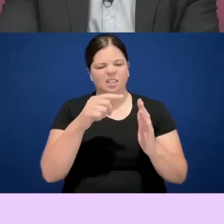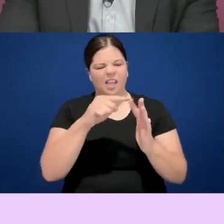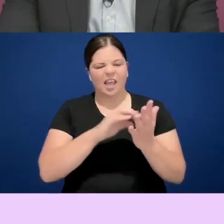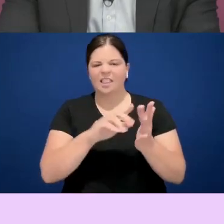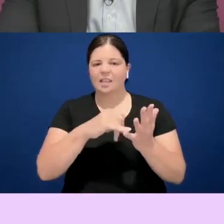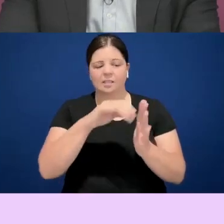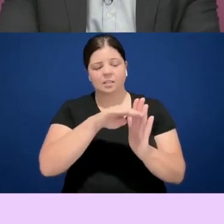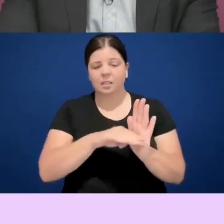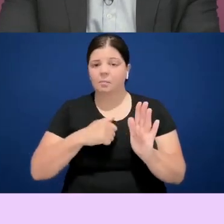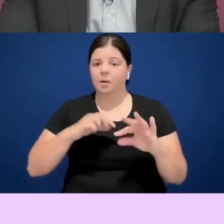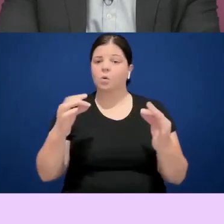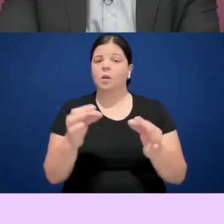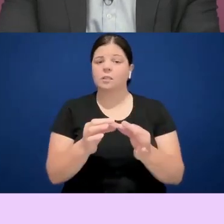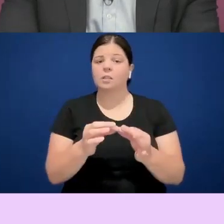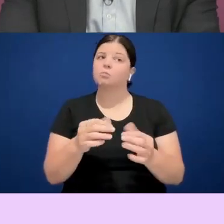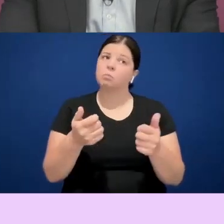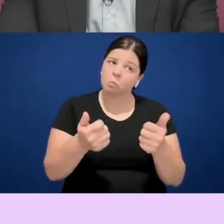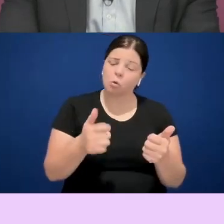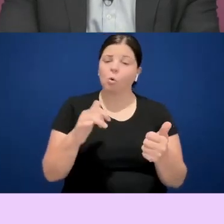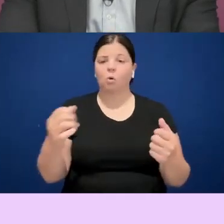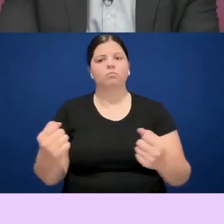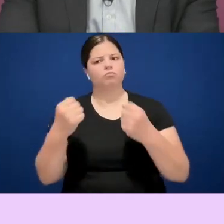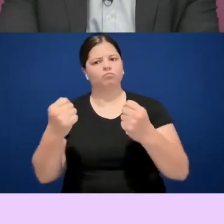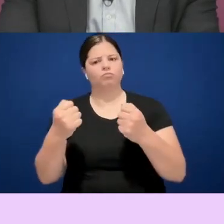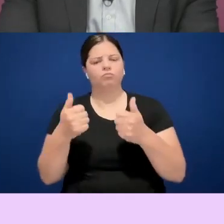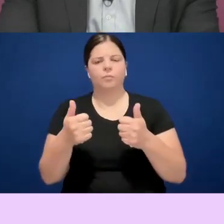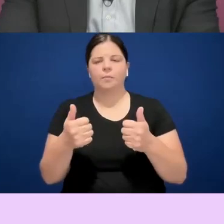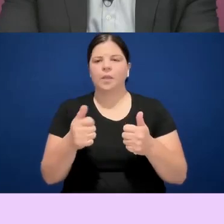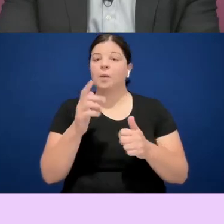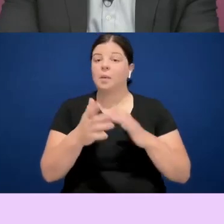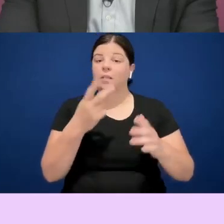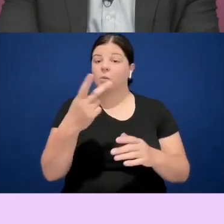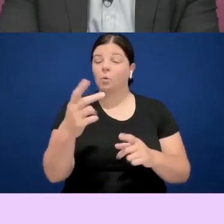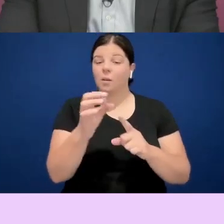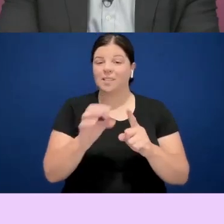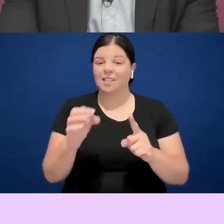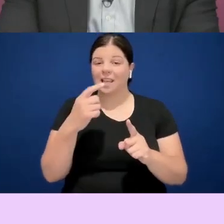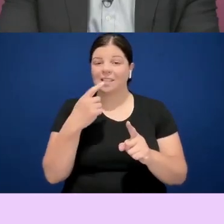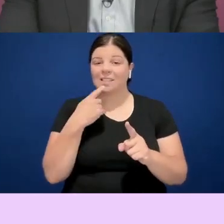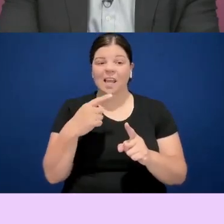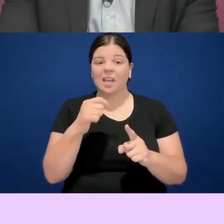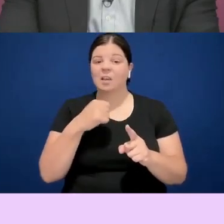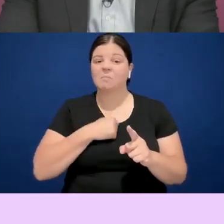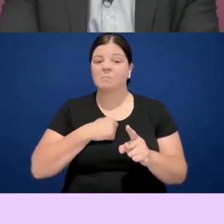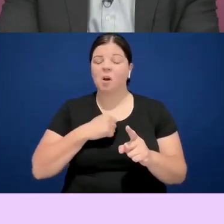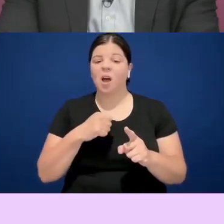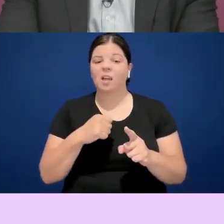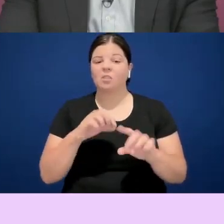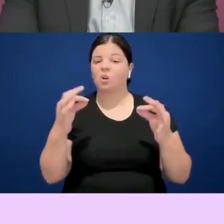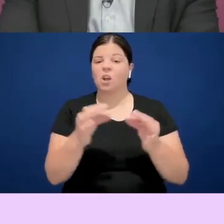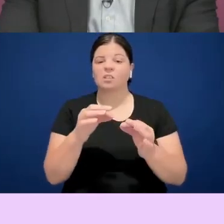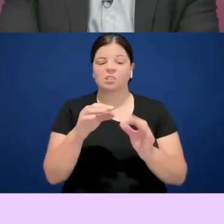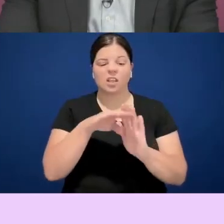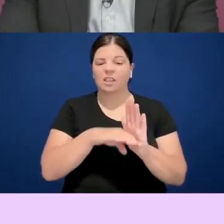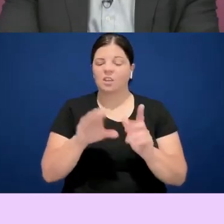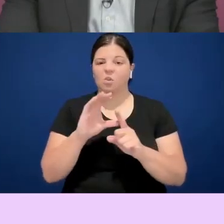strong. But that means around 21% of respondents rate the ethical culture of their organisation as weak, which indicates there is